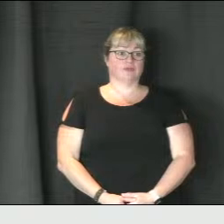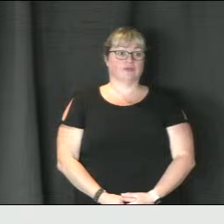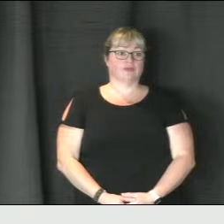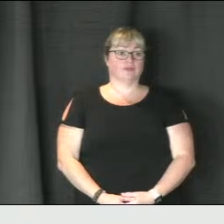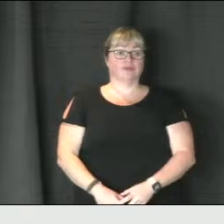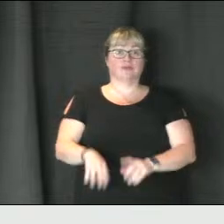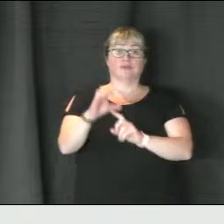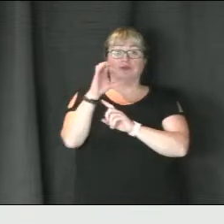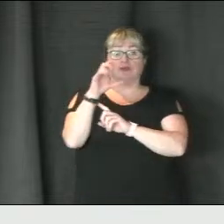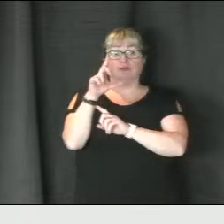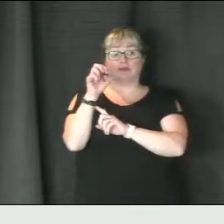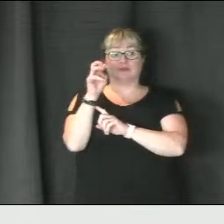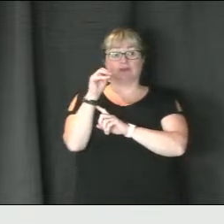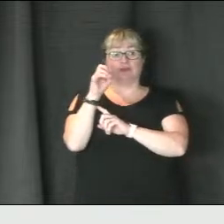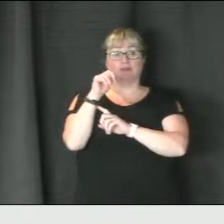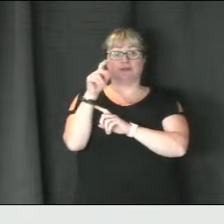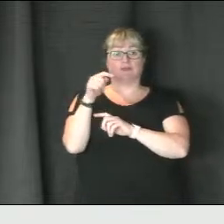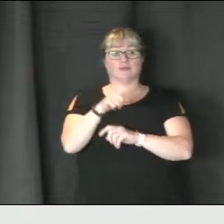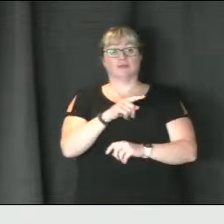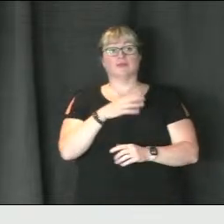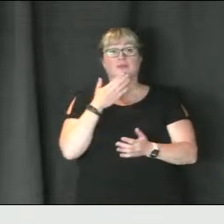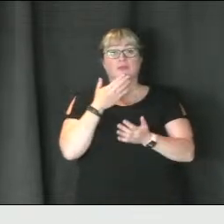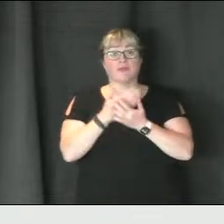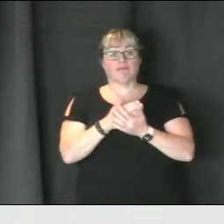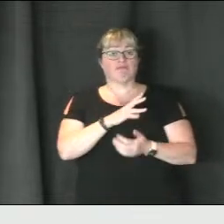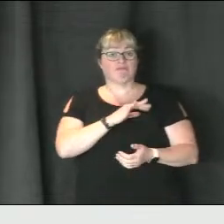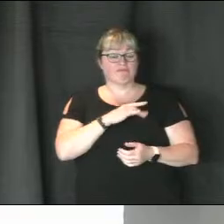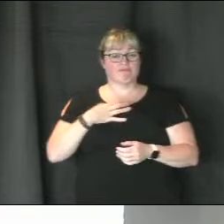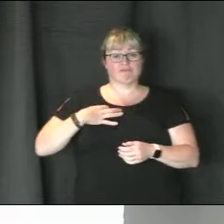Clement has devoted much of his life to volunteer work and leadership